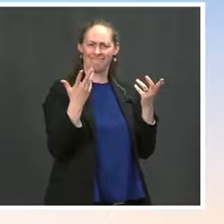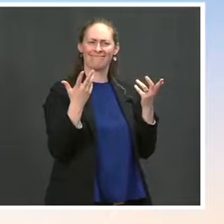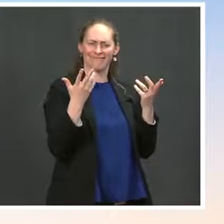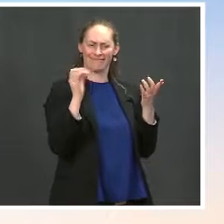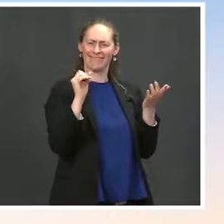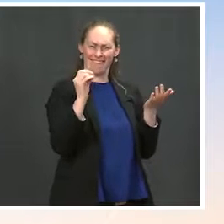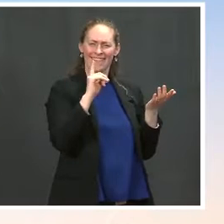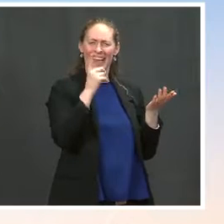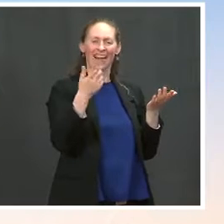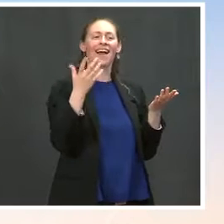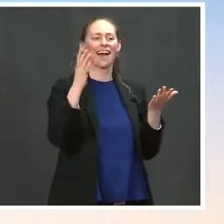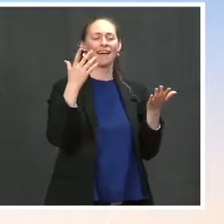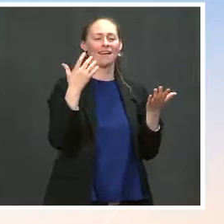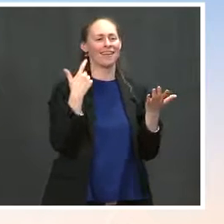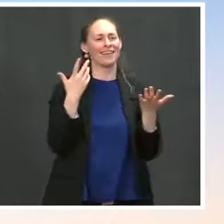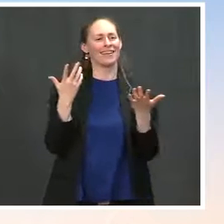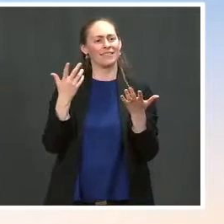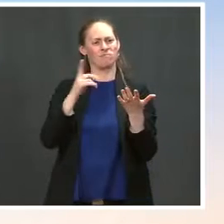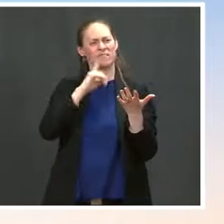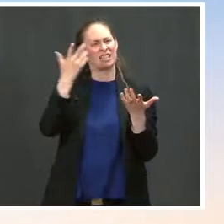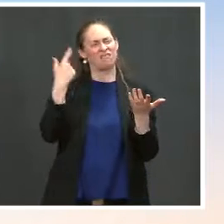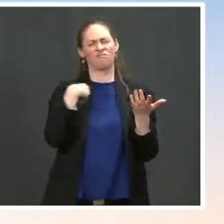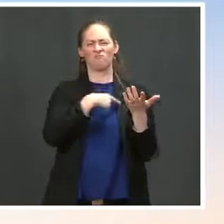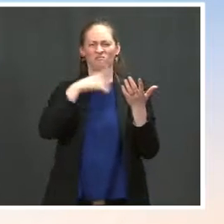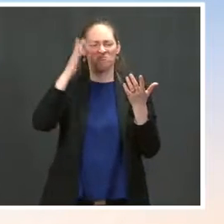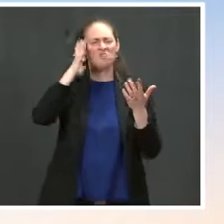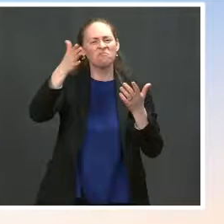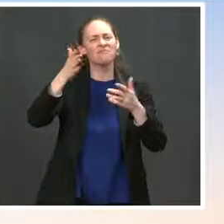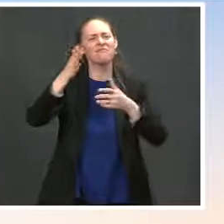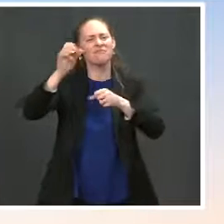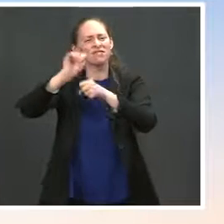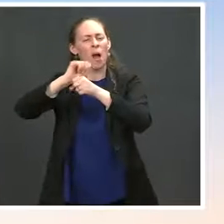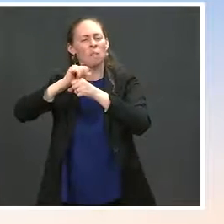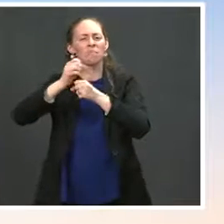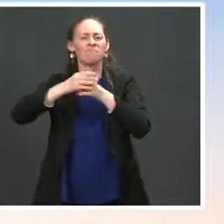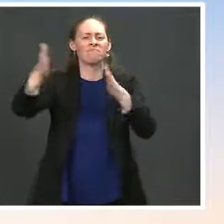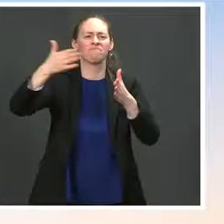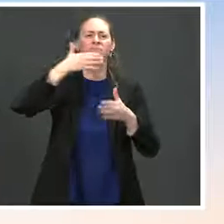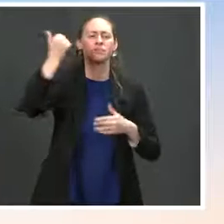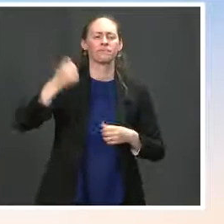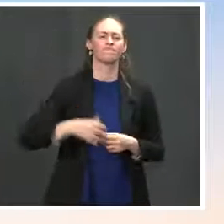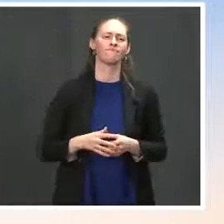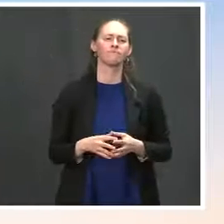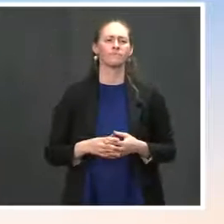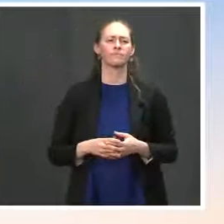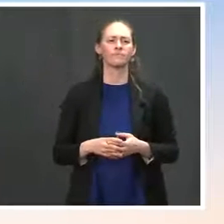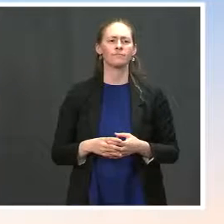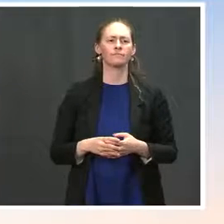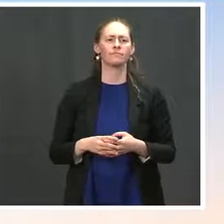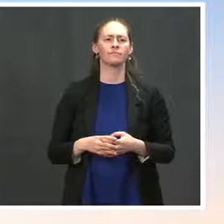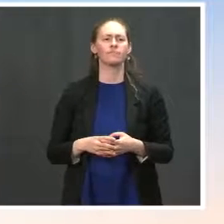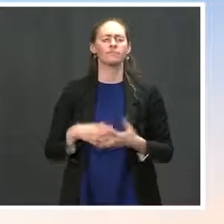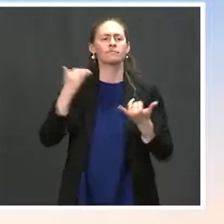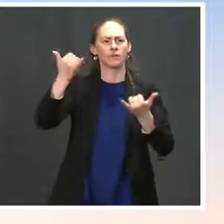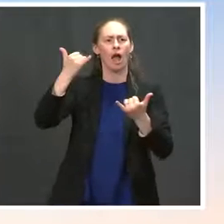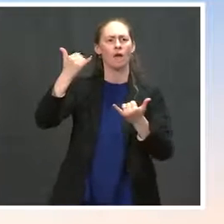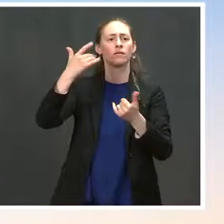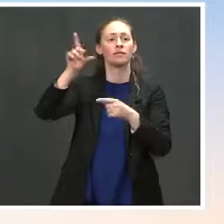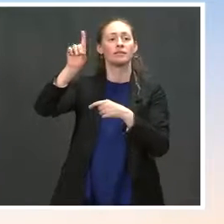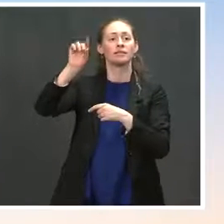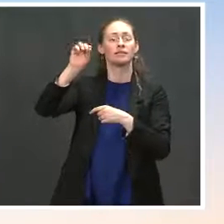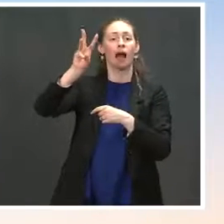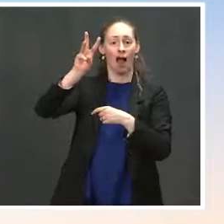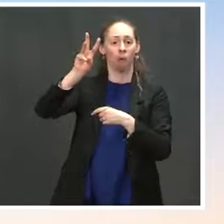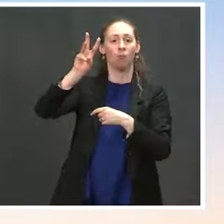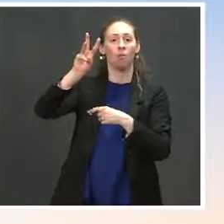future. And that's, I think, what we're conveying to the American public. I want to go back to taxes for a moment because the Dow is down about 350 points on reports